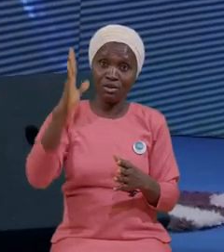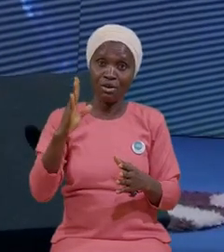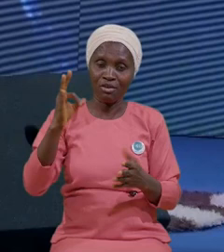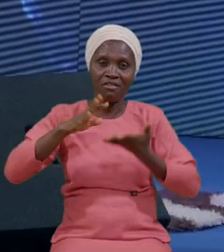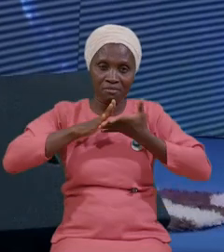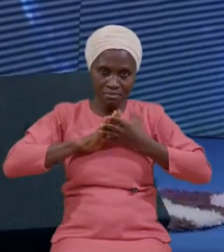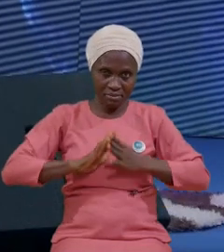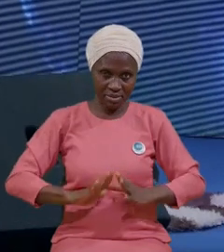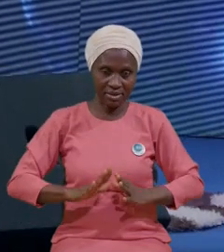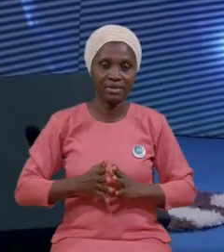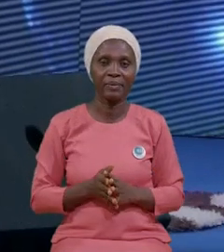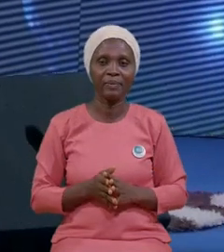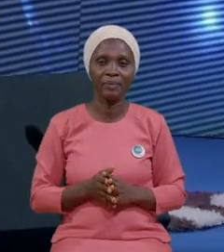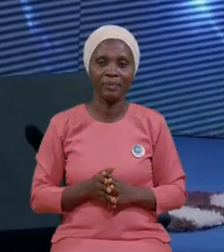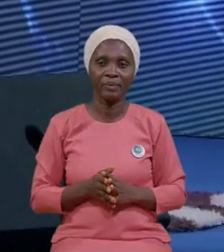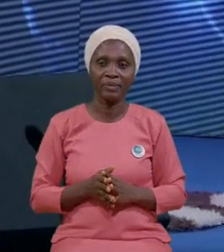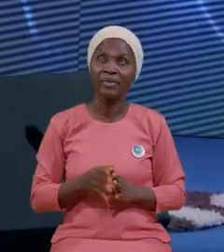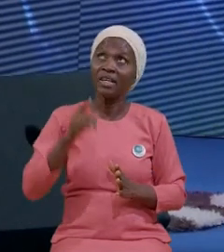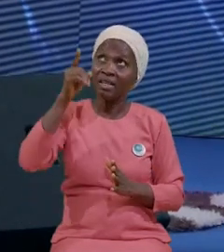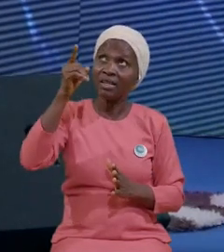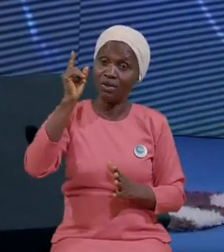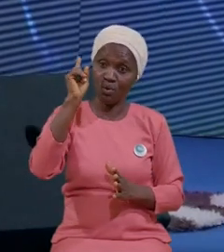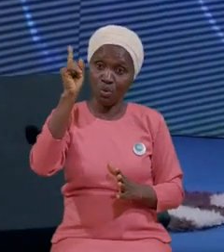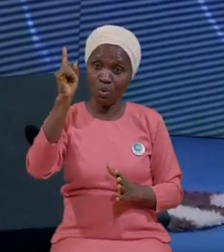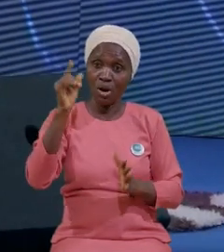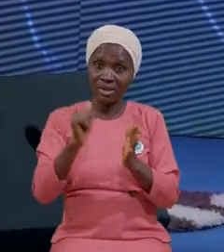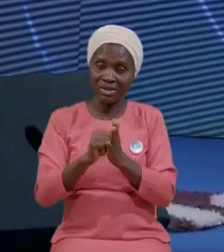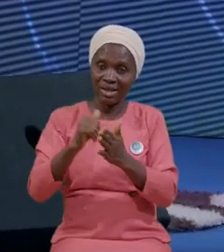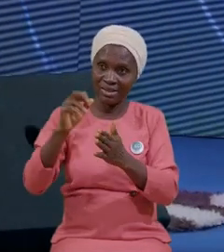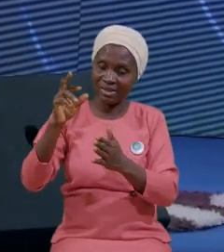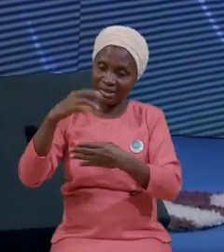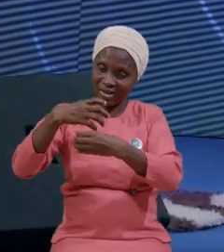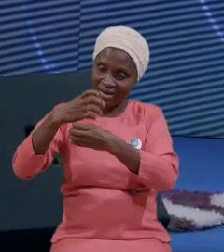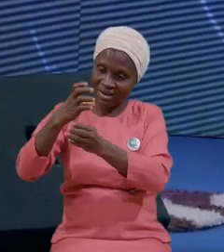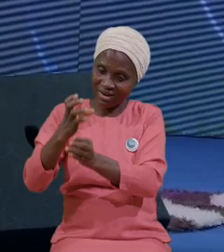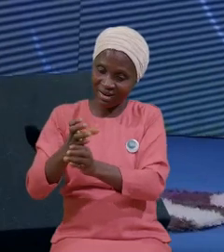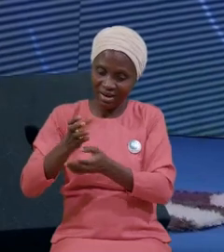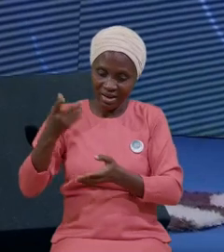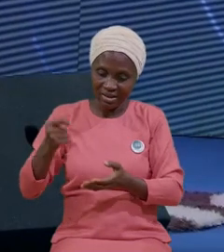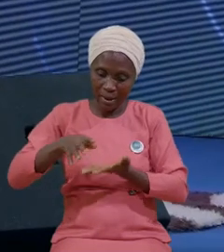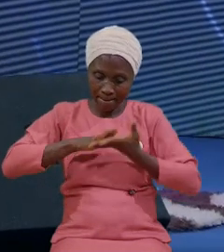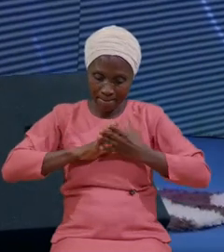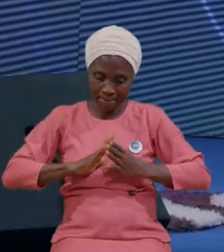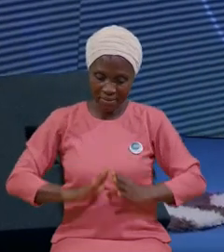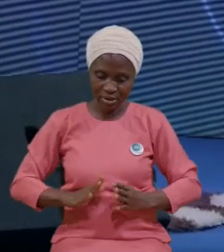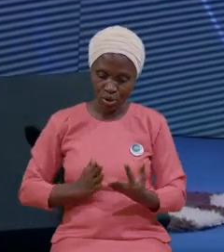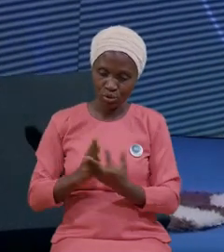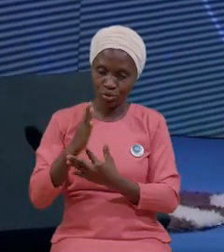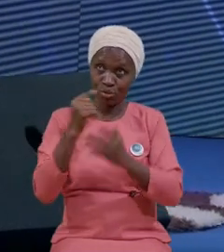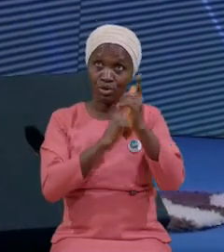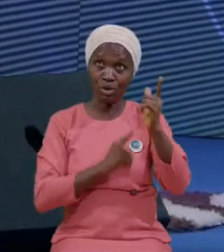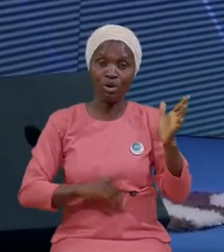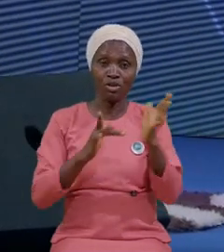peace. He is the one that creates the peace through the Lord Jesus Christ for soul,